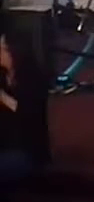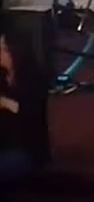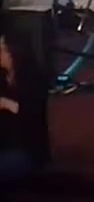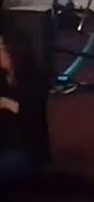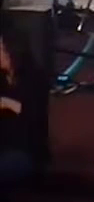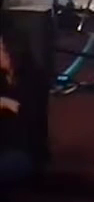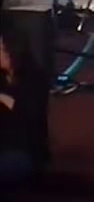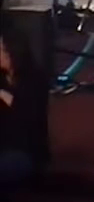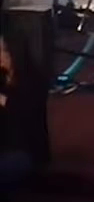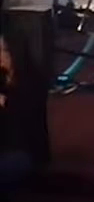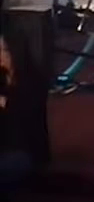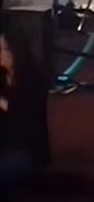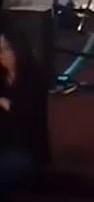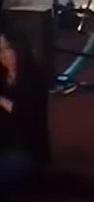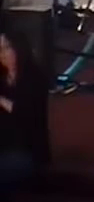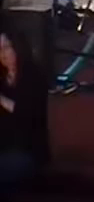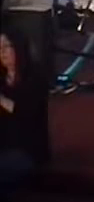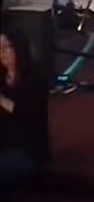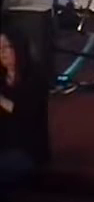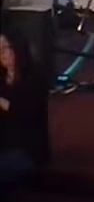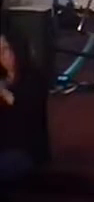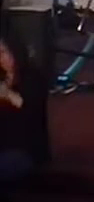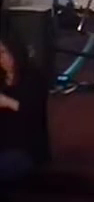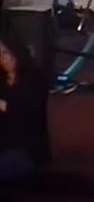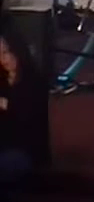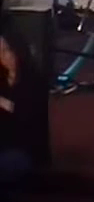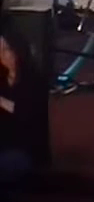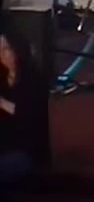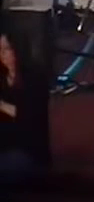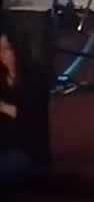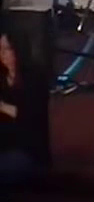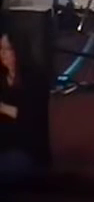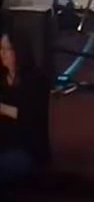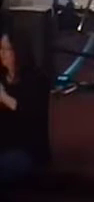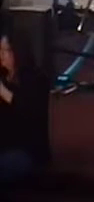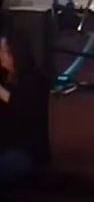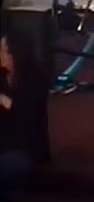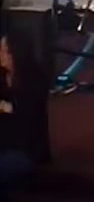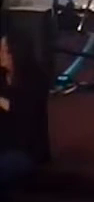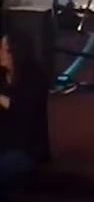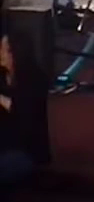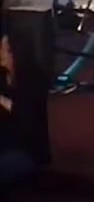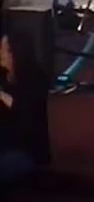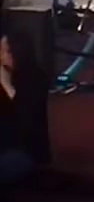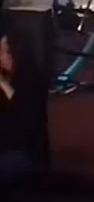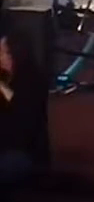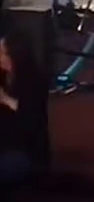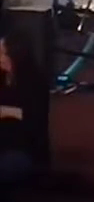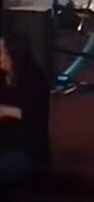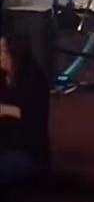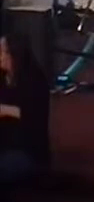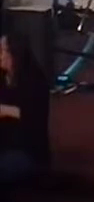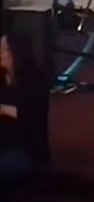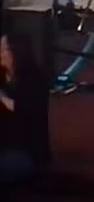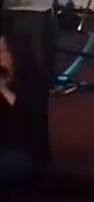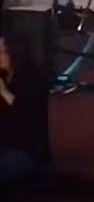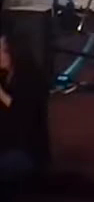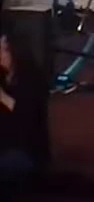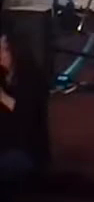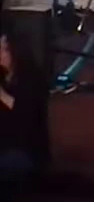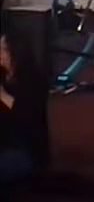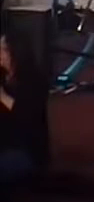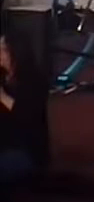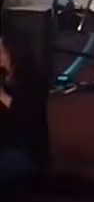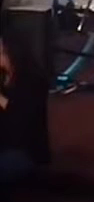But it also works the same way. As leaders in your homes and in your families, you should be showing support, not only for the